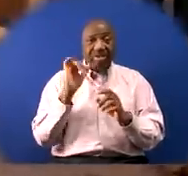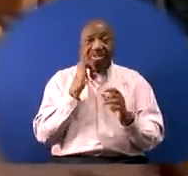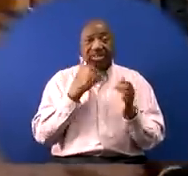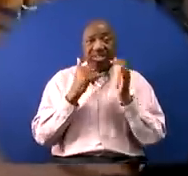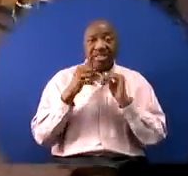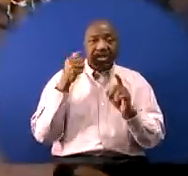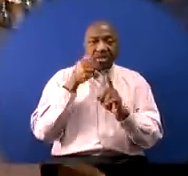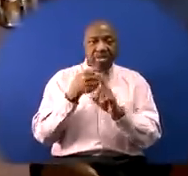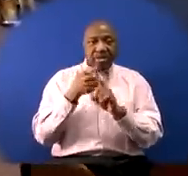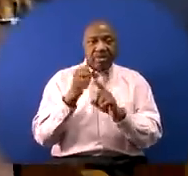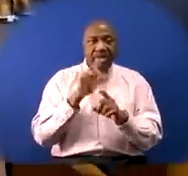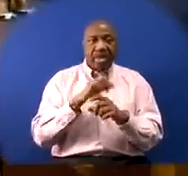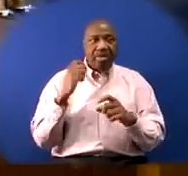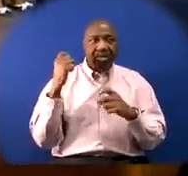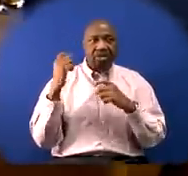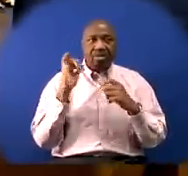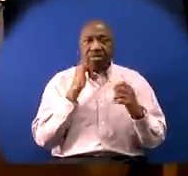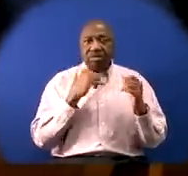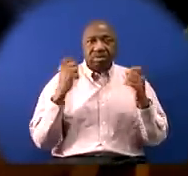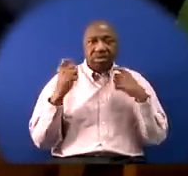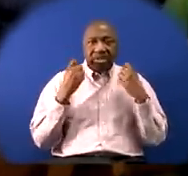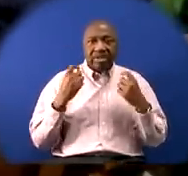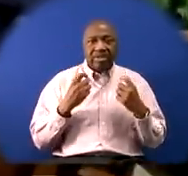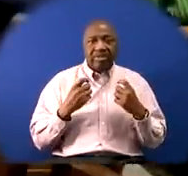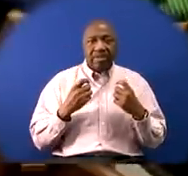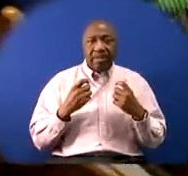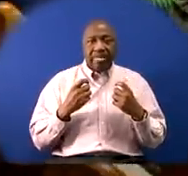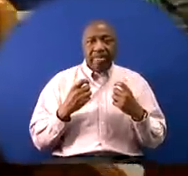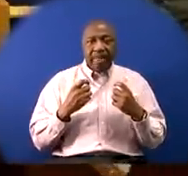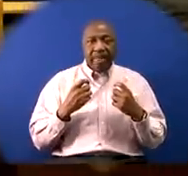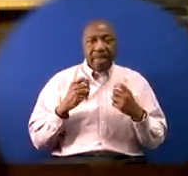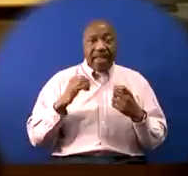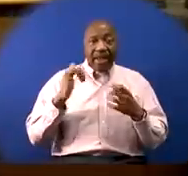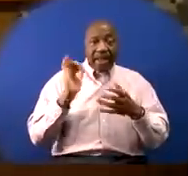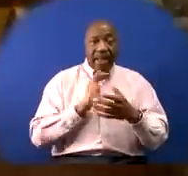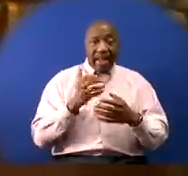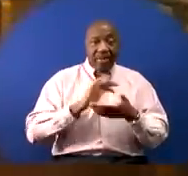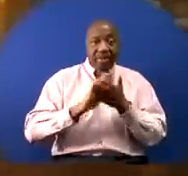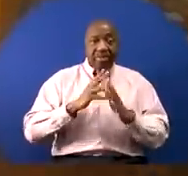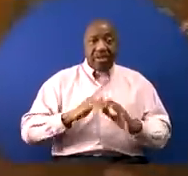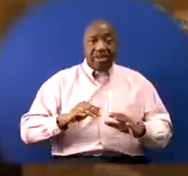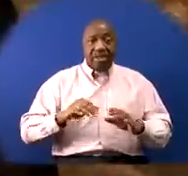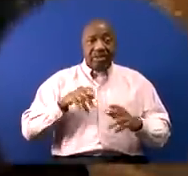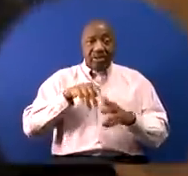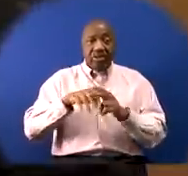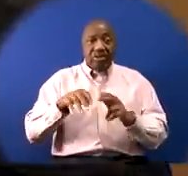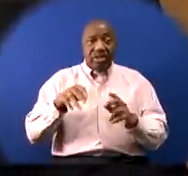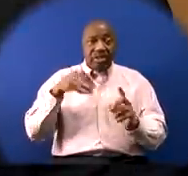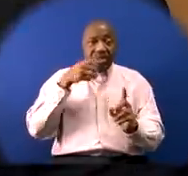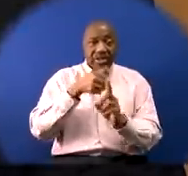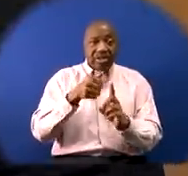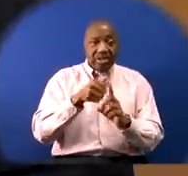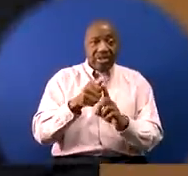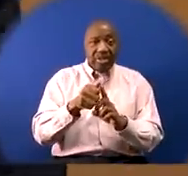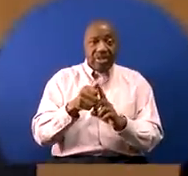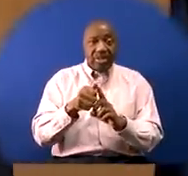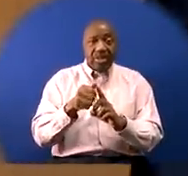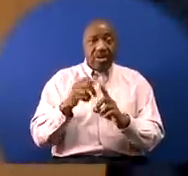was bruised for our iniquity. The chastisement of our peace was upon him, and with his stripes we are healed.